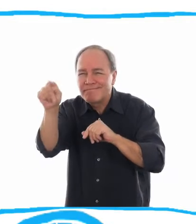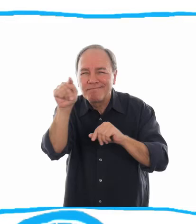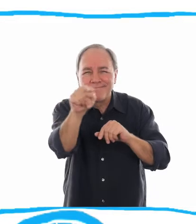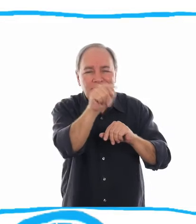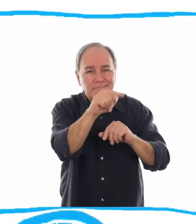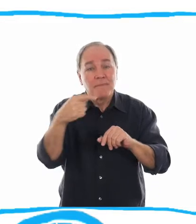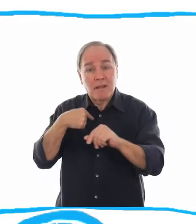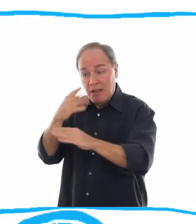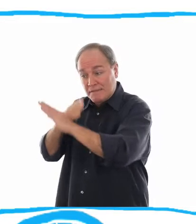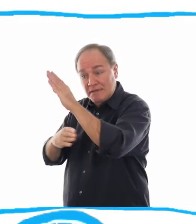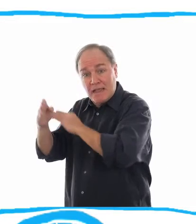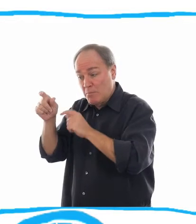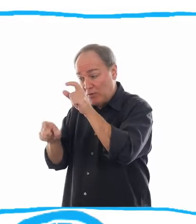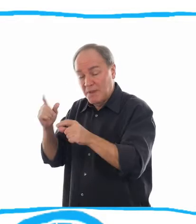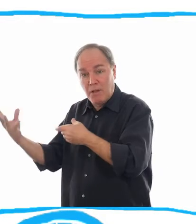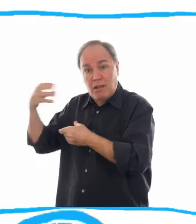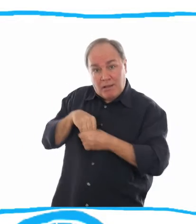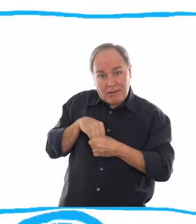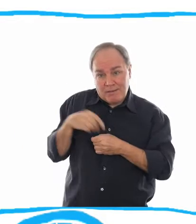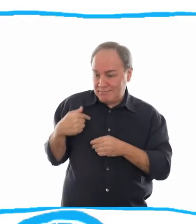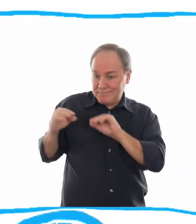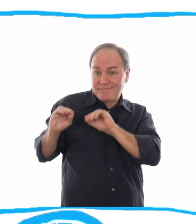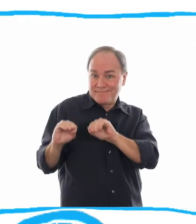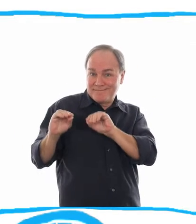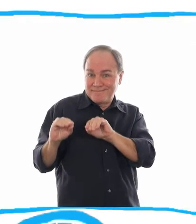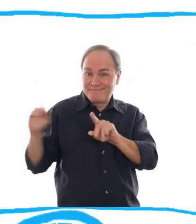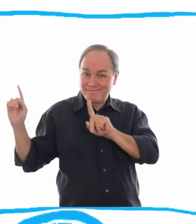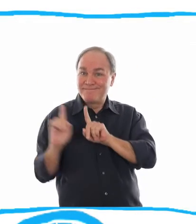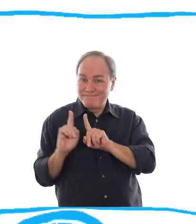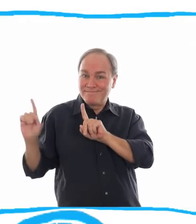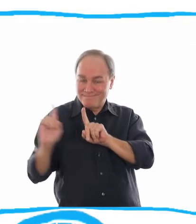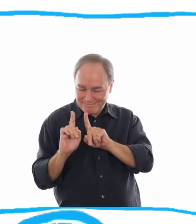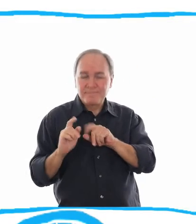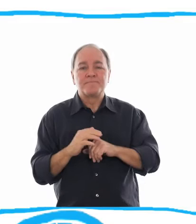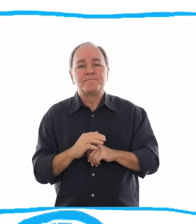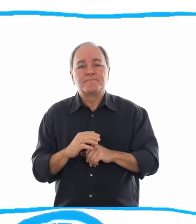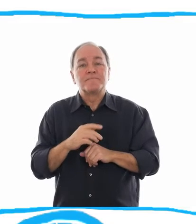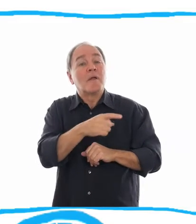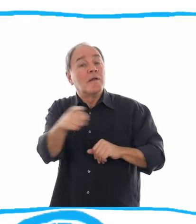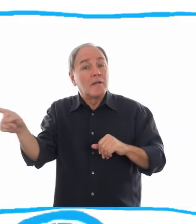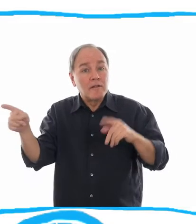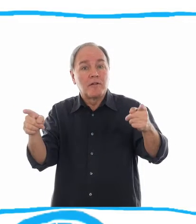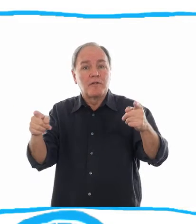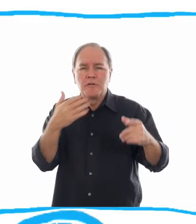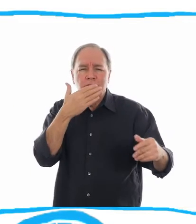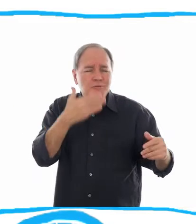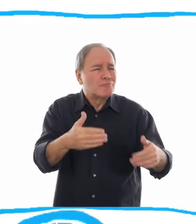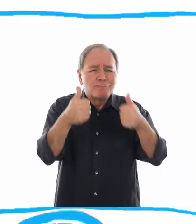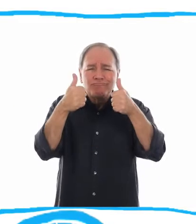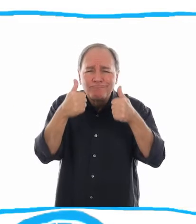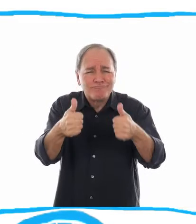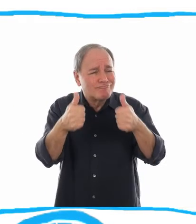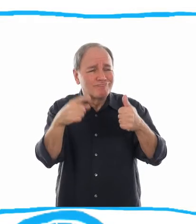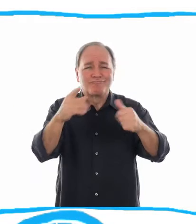with disabilities are included. And it's really interesting to note that some of the most popular and